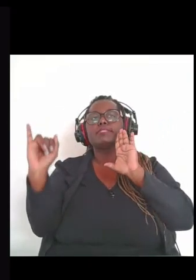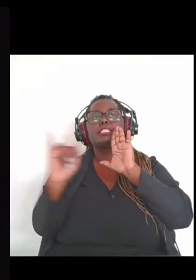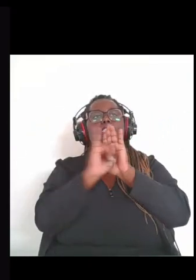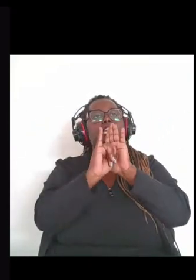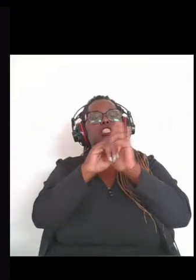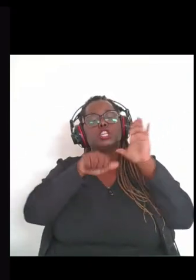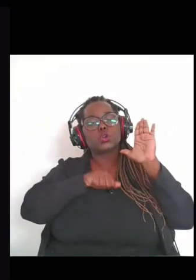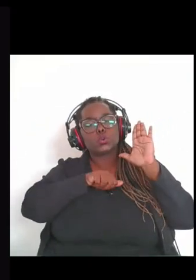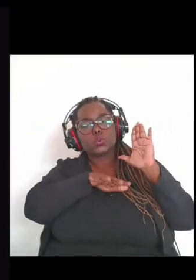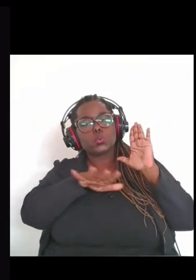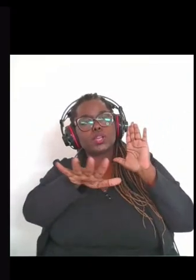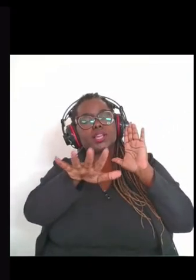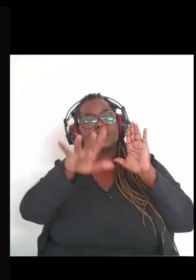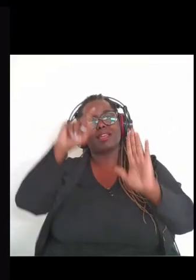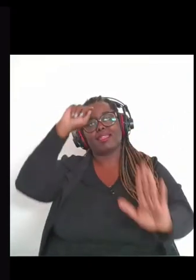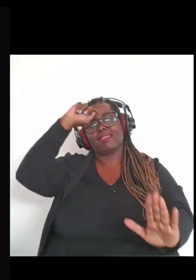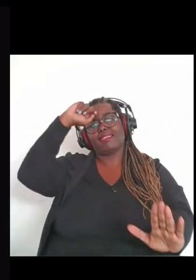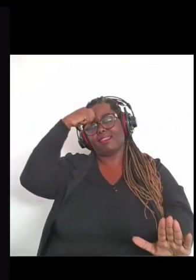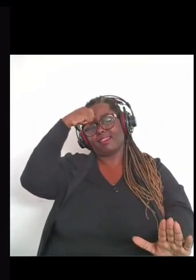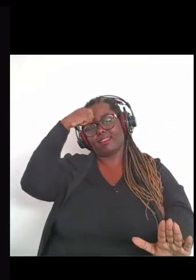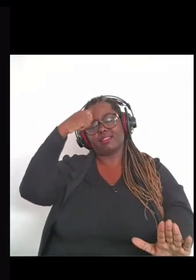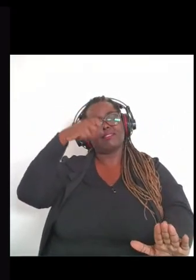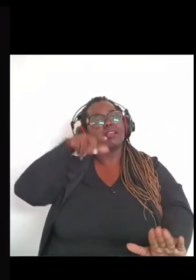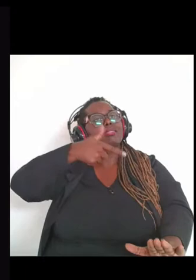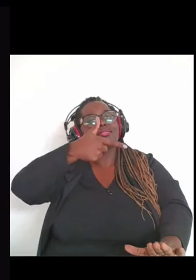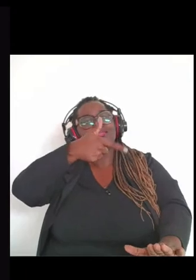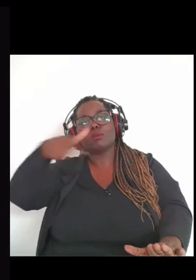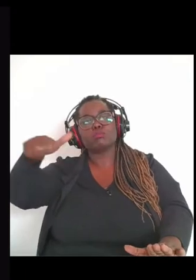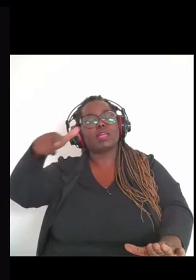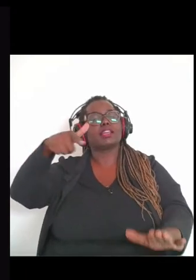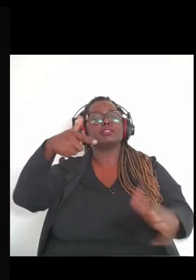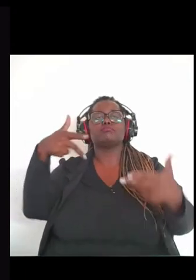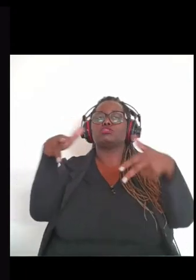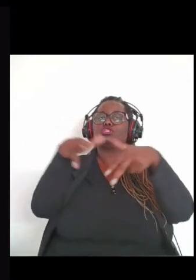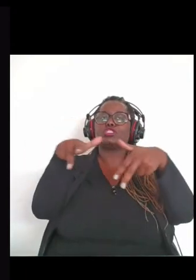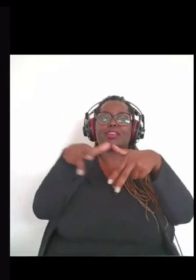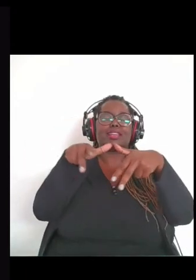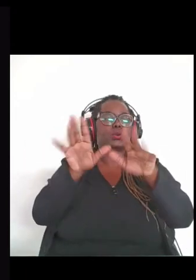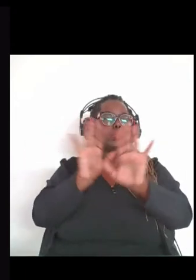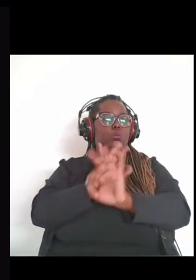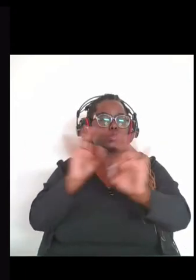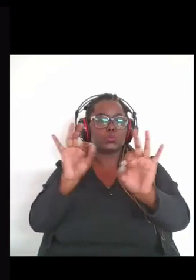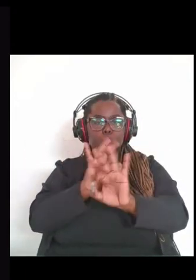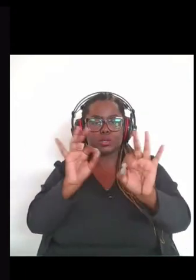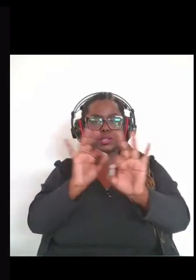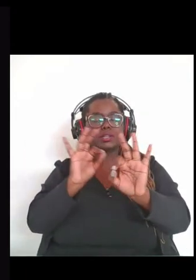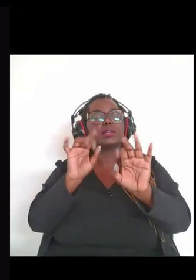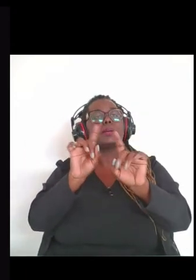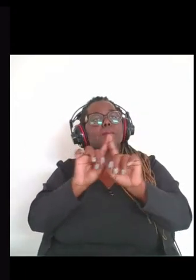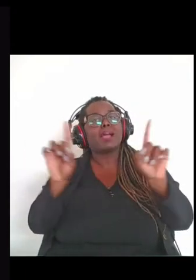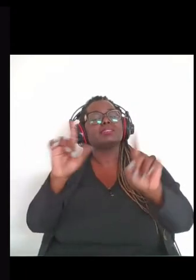gender but works at the site that recalls local epistemologies